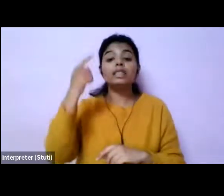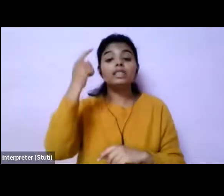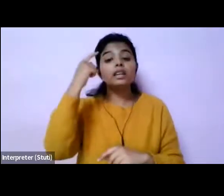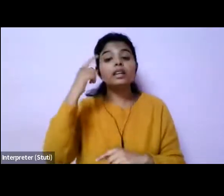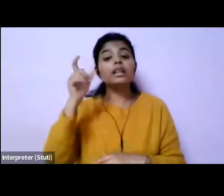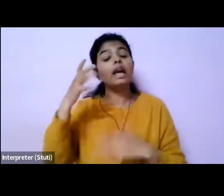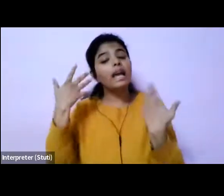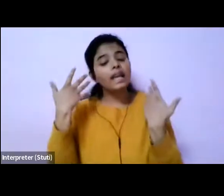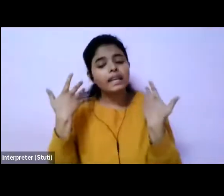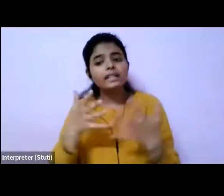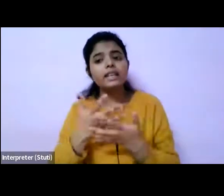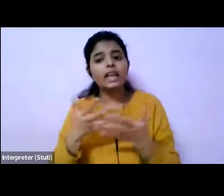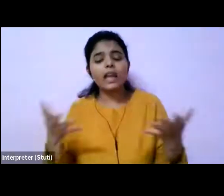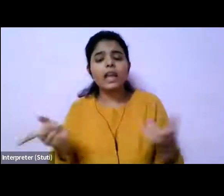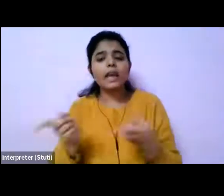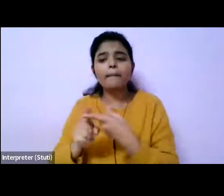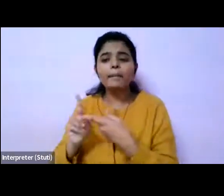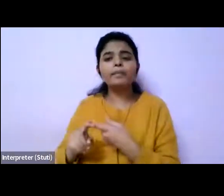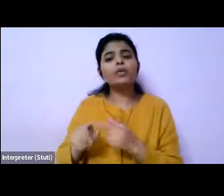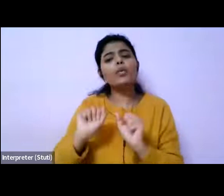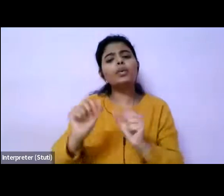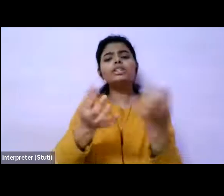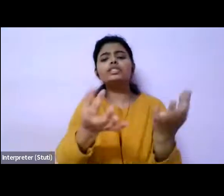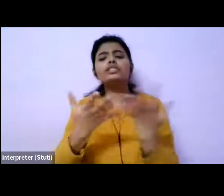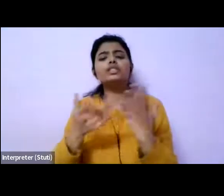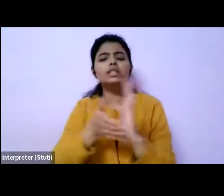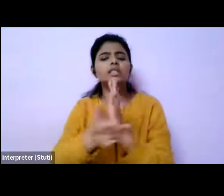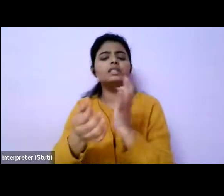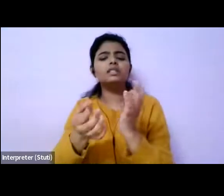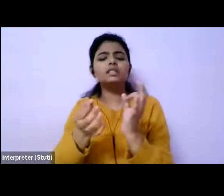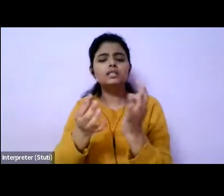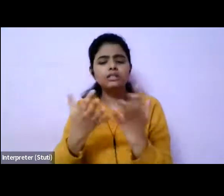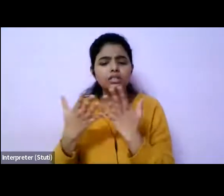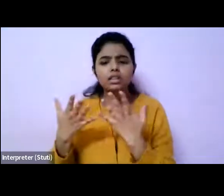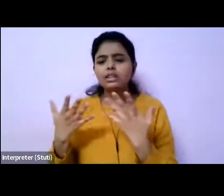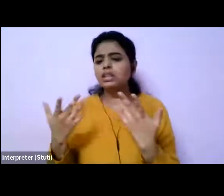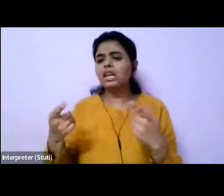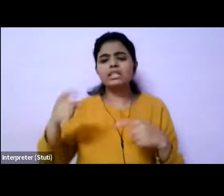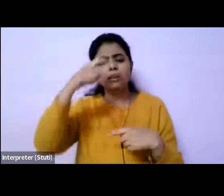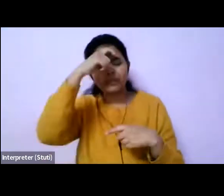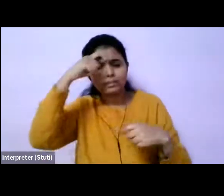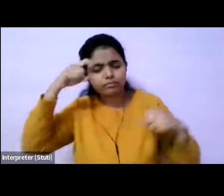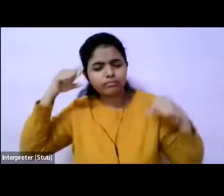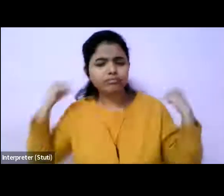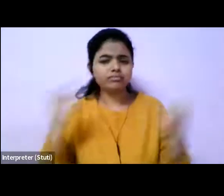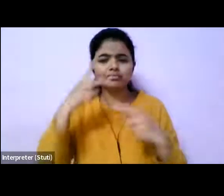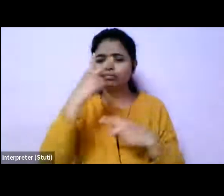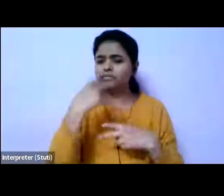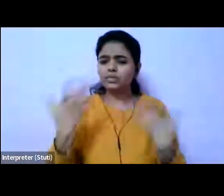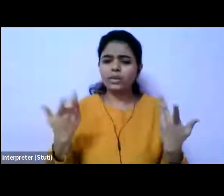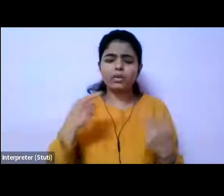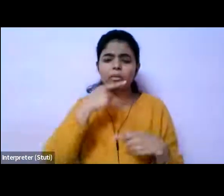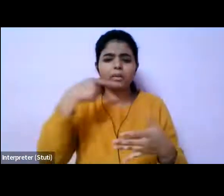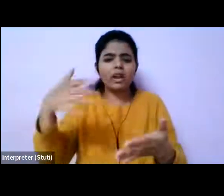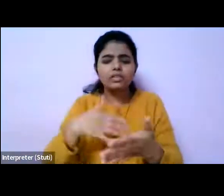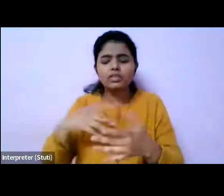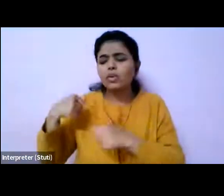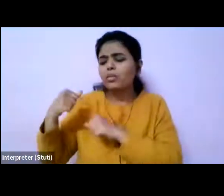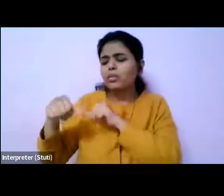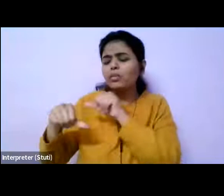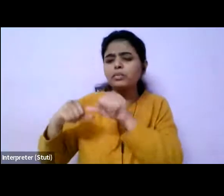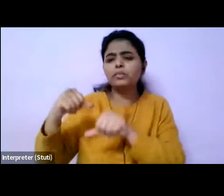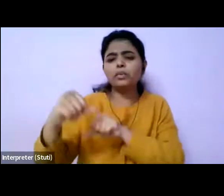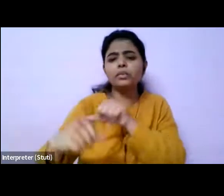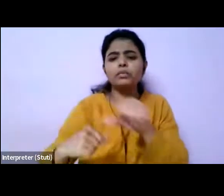creation. And it has the agony of creation, the blood, the sweat, the tears, the whole process, and through